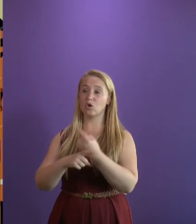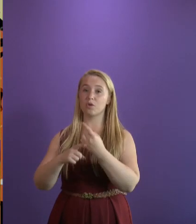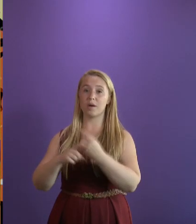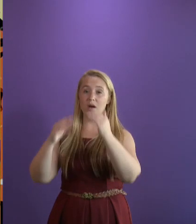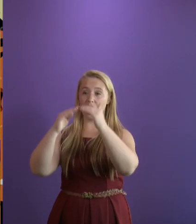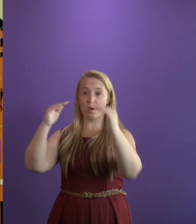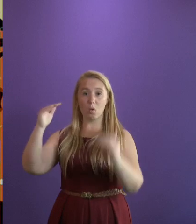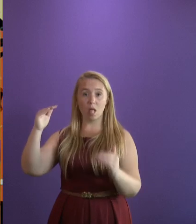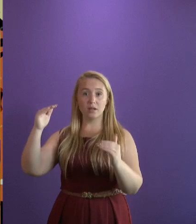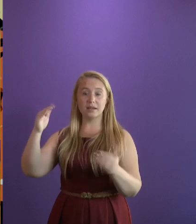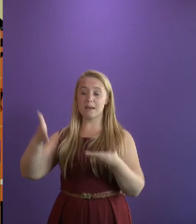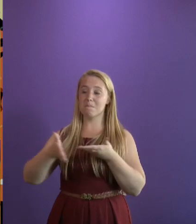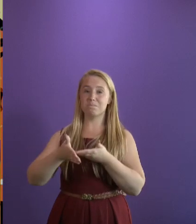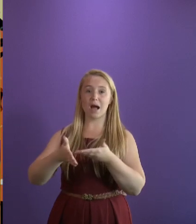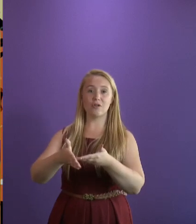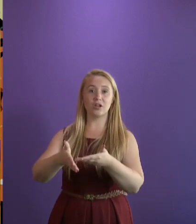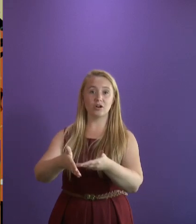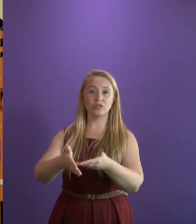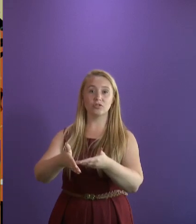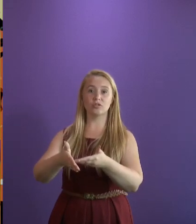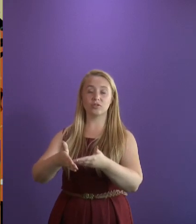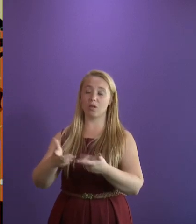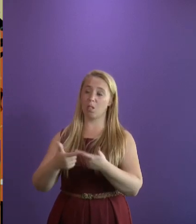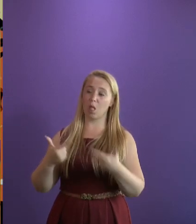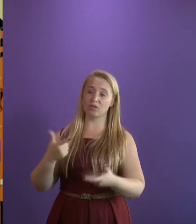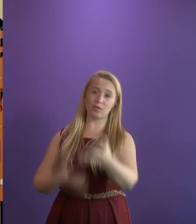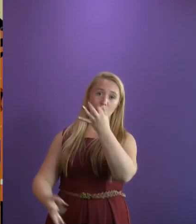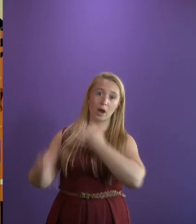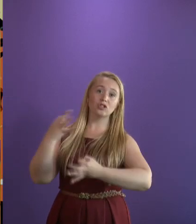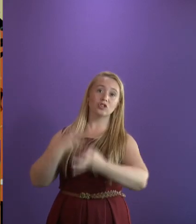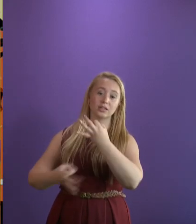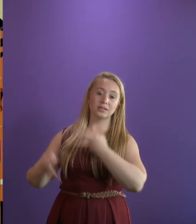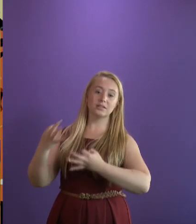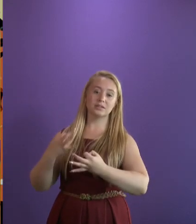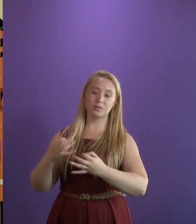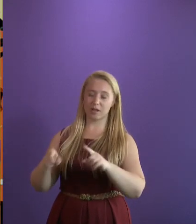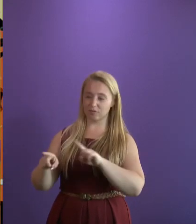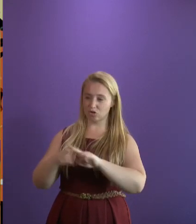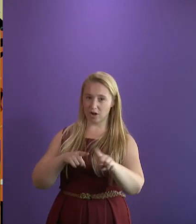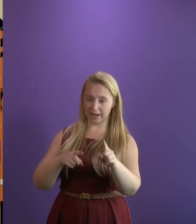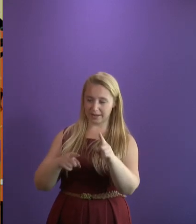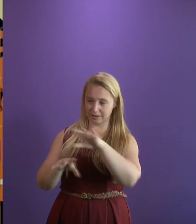barriers to participation. I'm going to have to slot them together here.